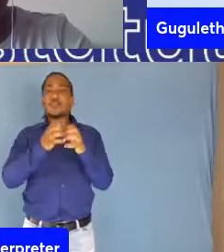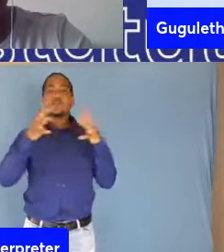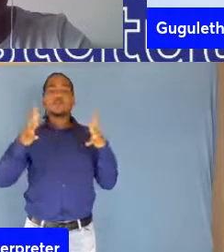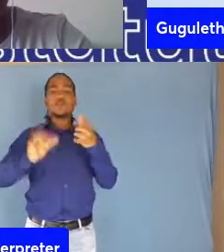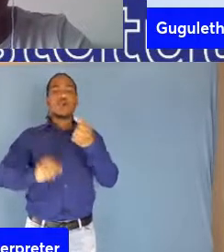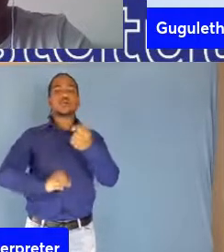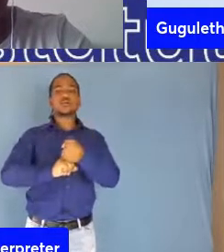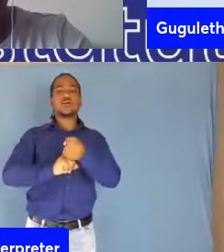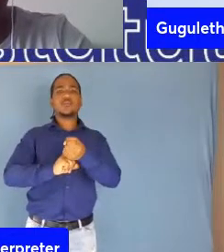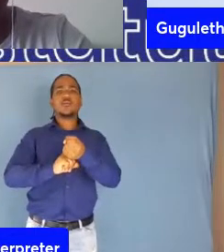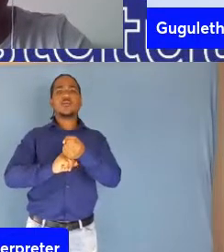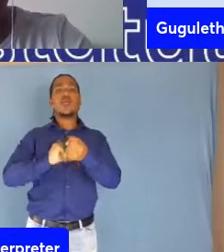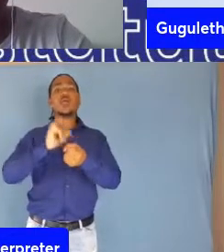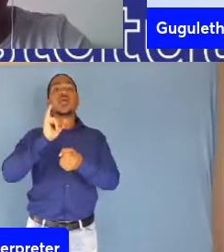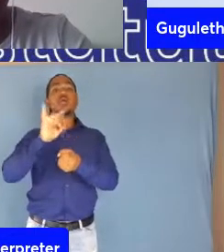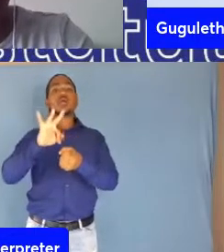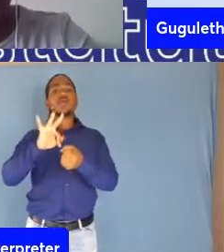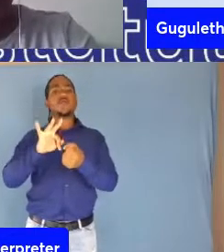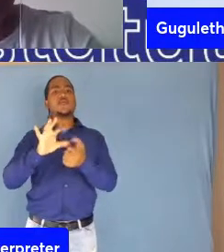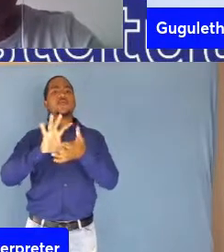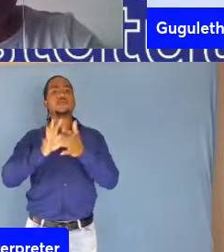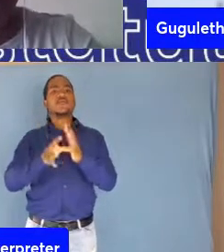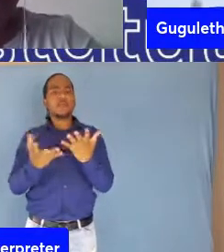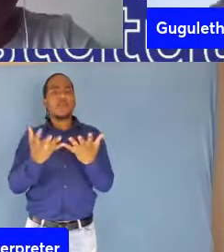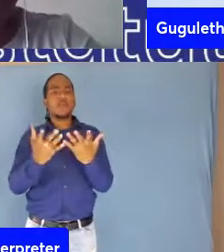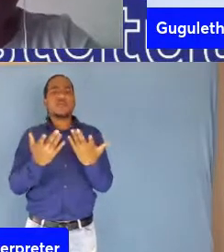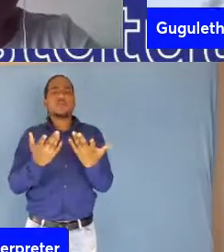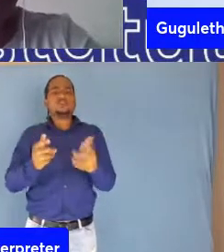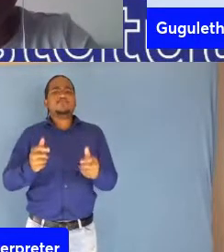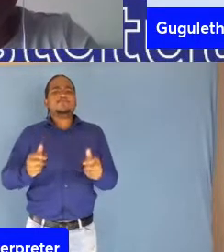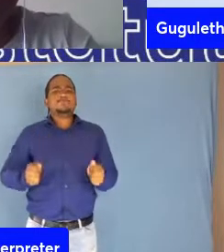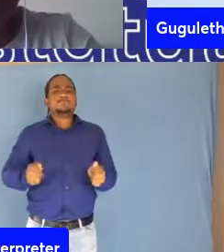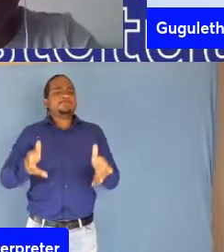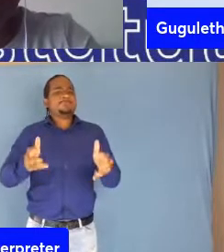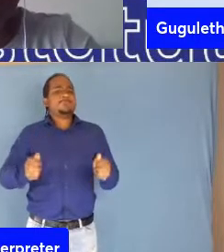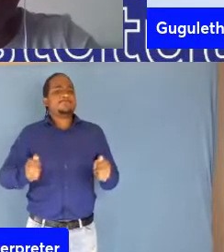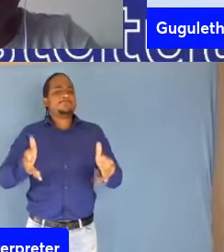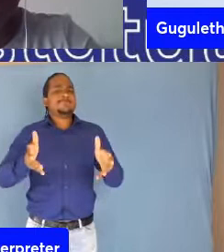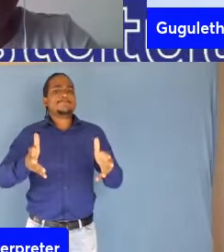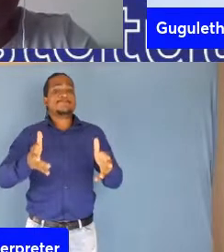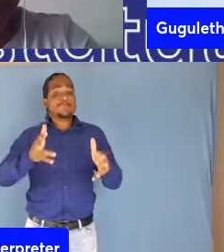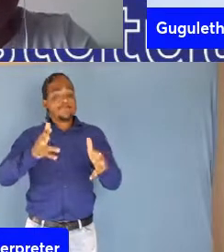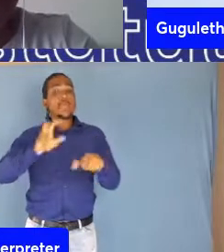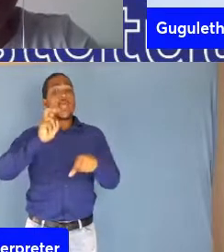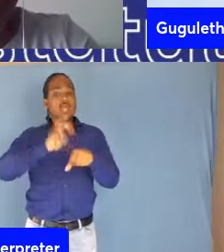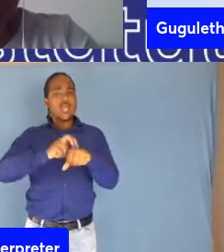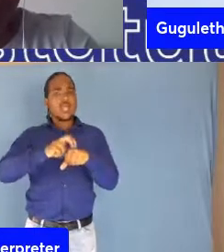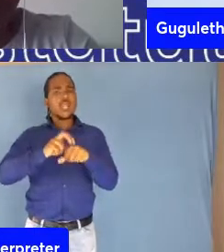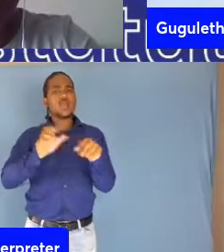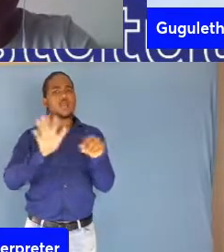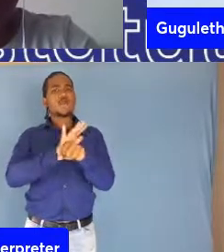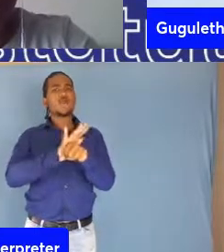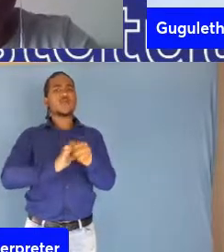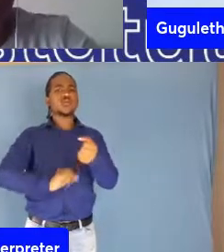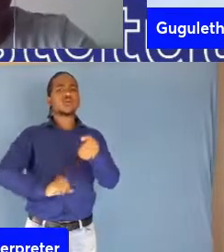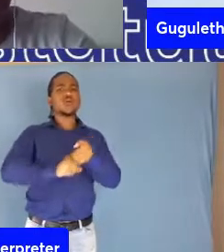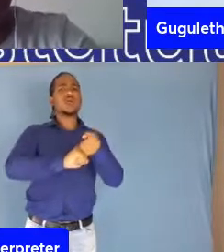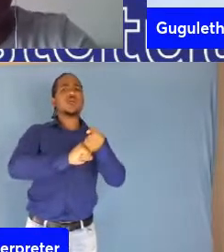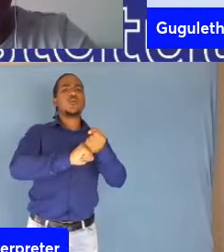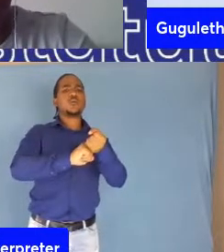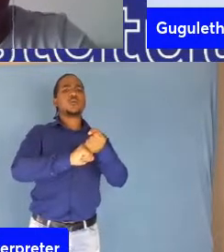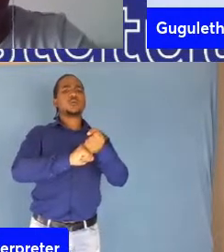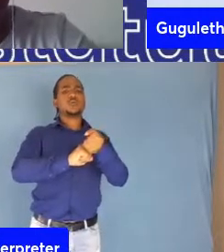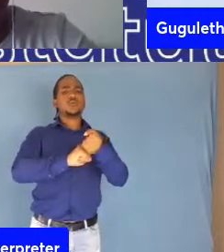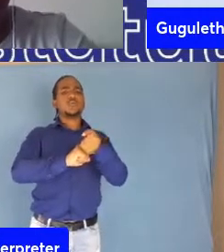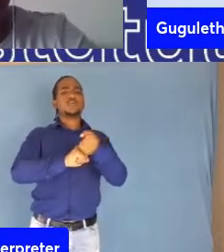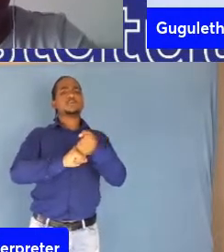the disabled girl child is in a wheelchair, for instance, they need a greater amount of support than a girl child who is on their 2 feet